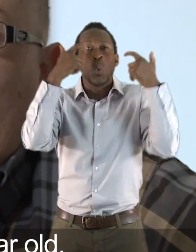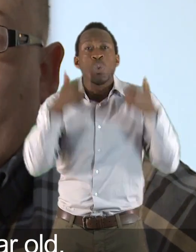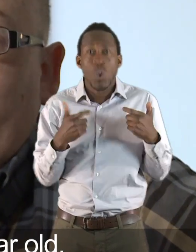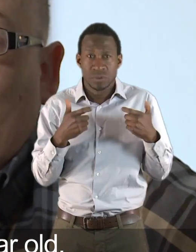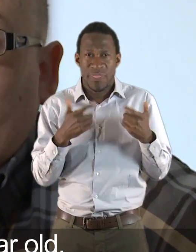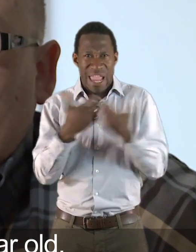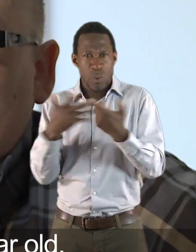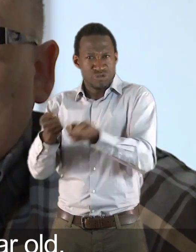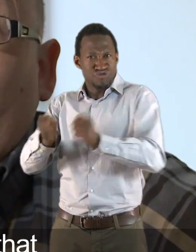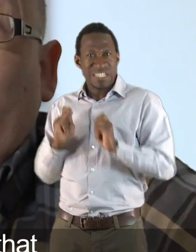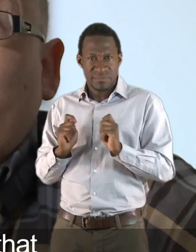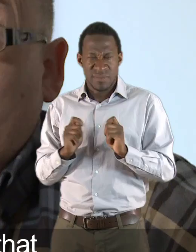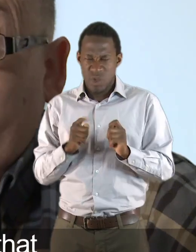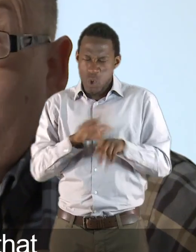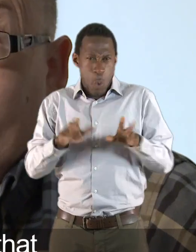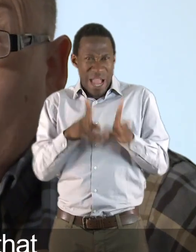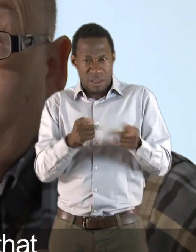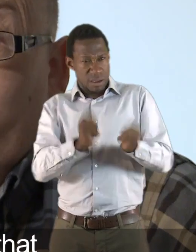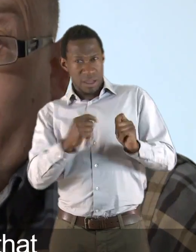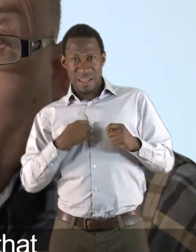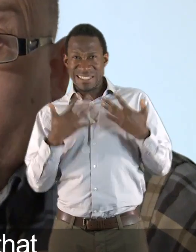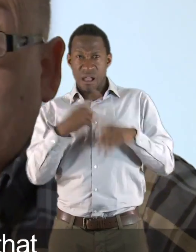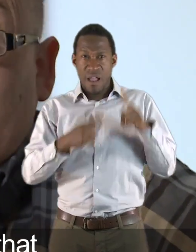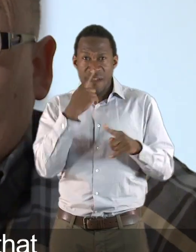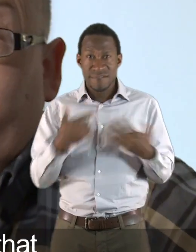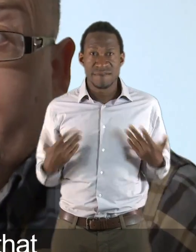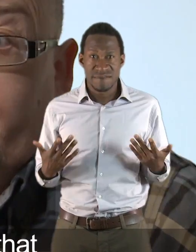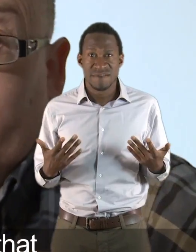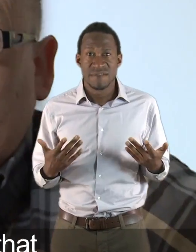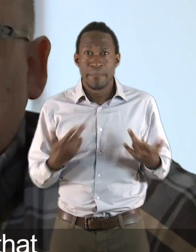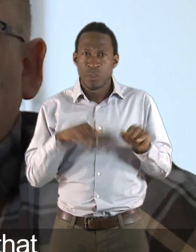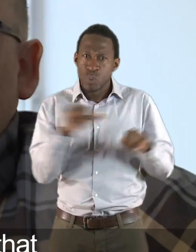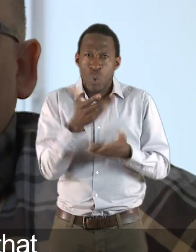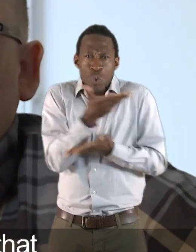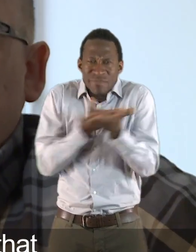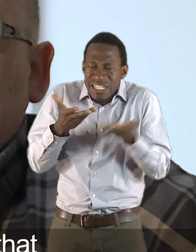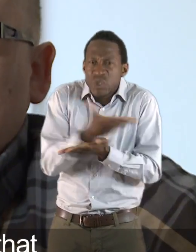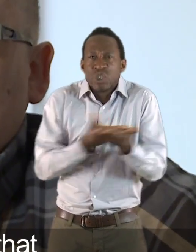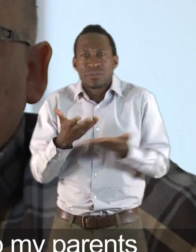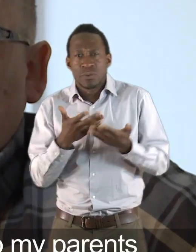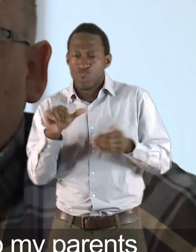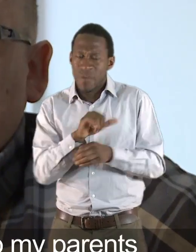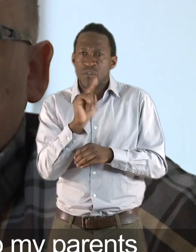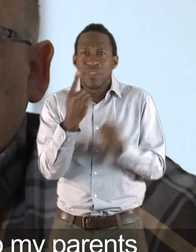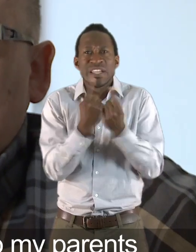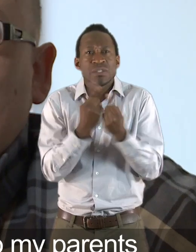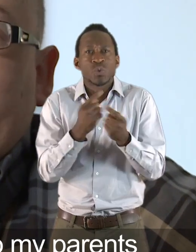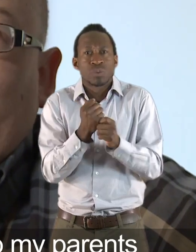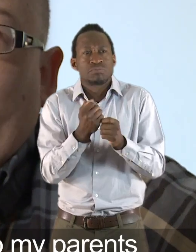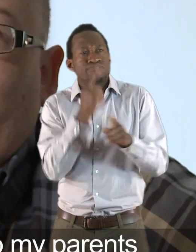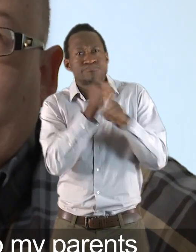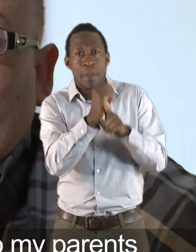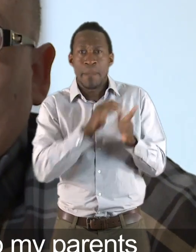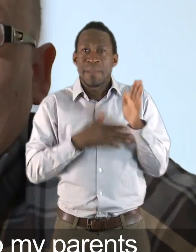a 10-and-a-half-year-old on their own should have had that conversation anyway. That's the first thing. And certainly without at least